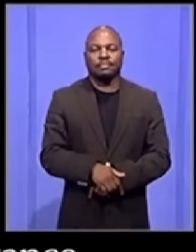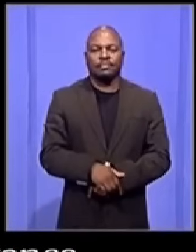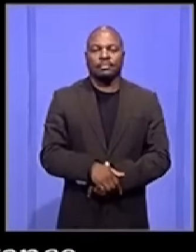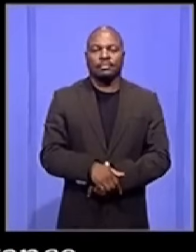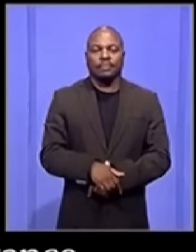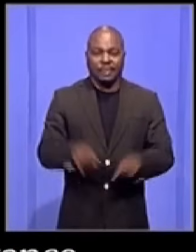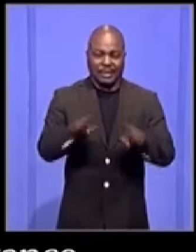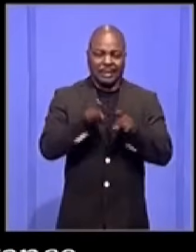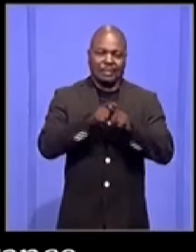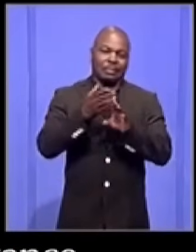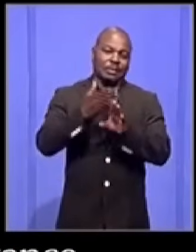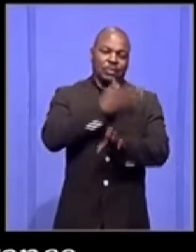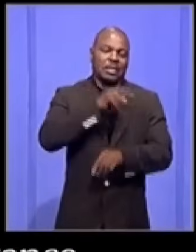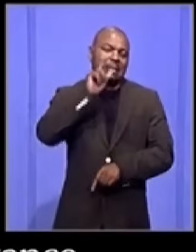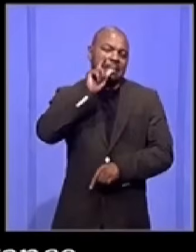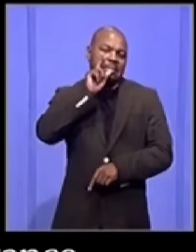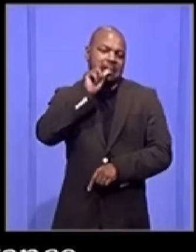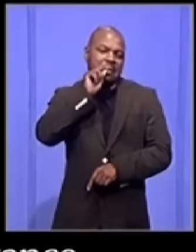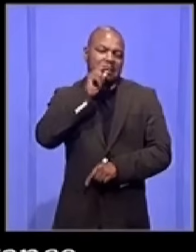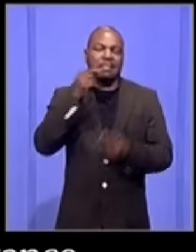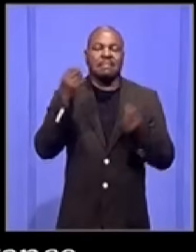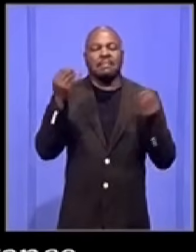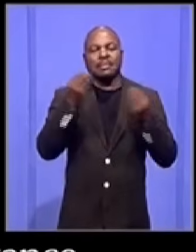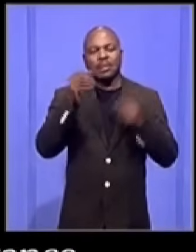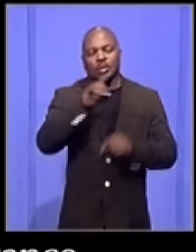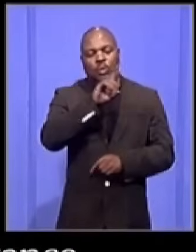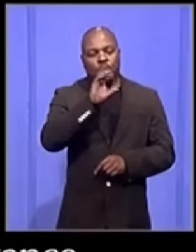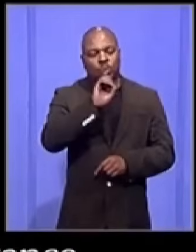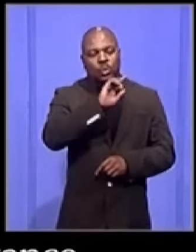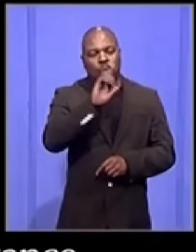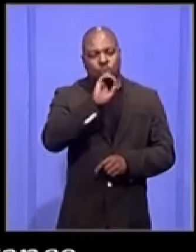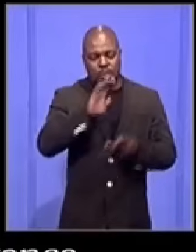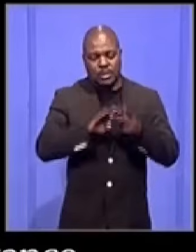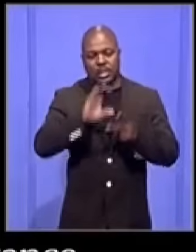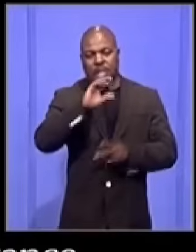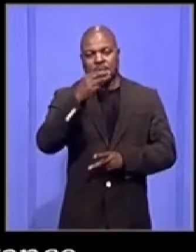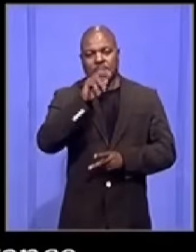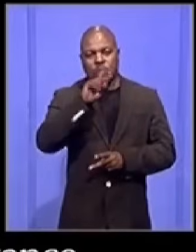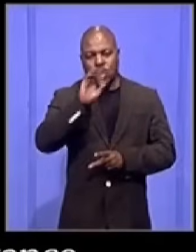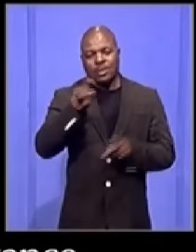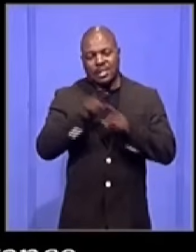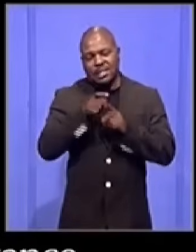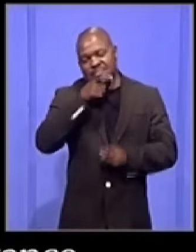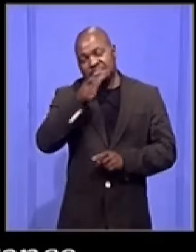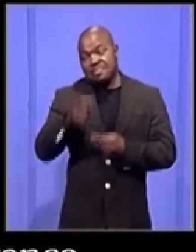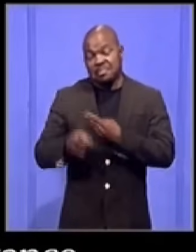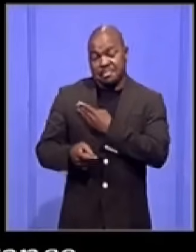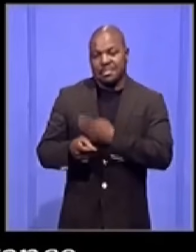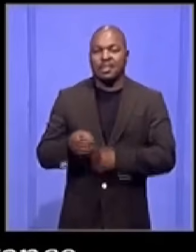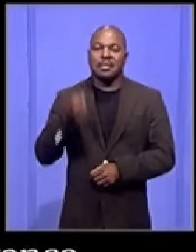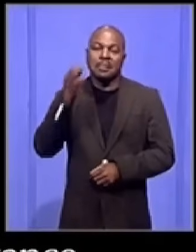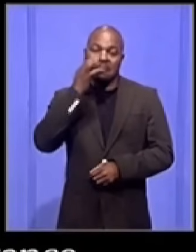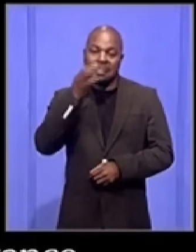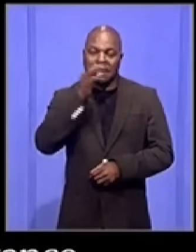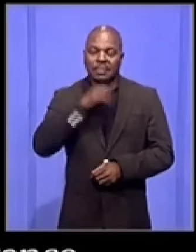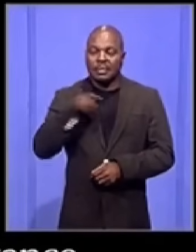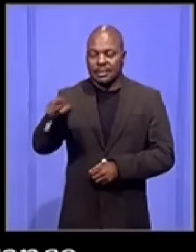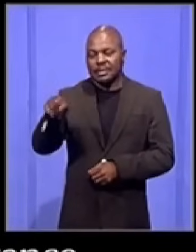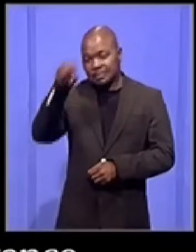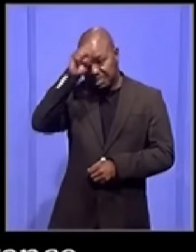go swana le peleng dinonyana tseo di tsebegago ka zuzu le tšhiko le tsona di latlhetse la bošiwana di re di-box di tla